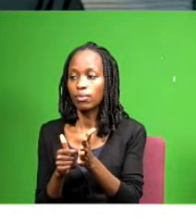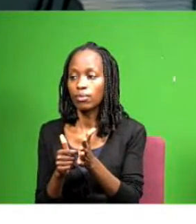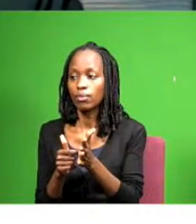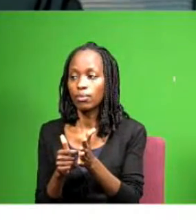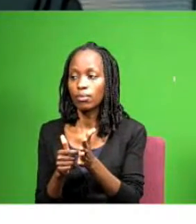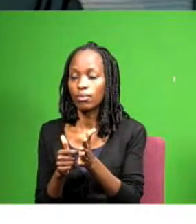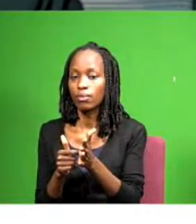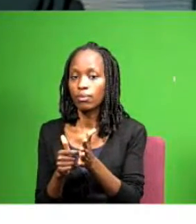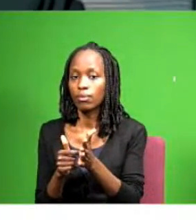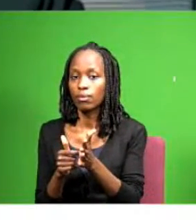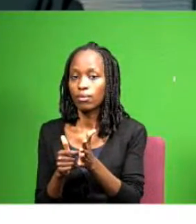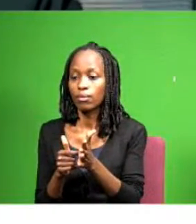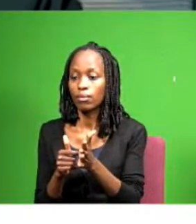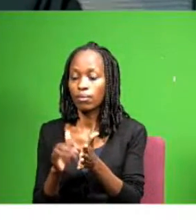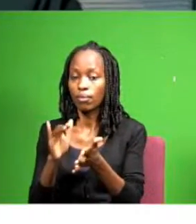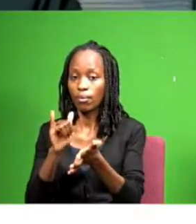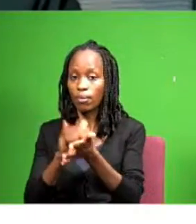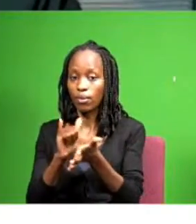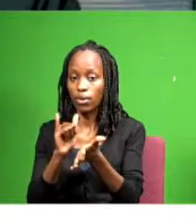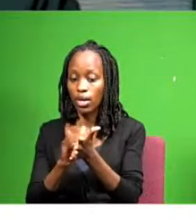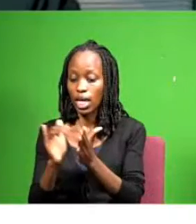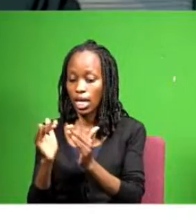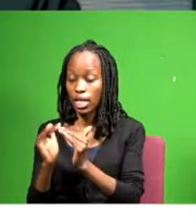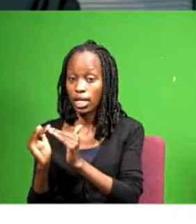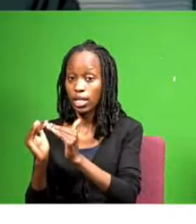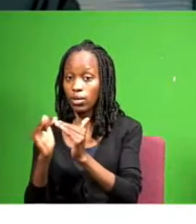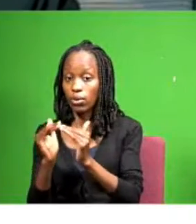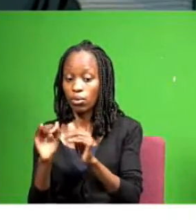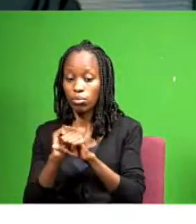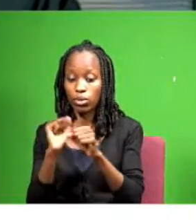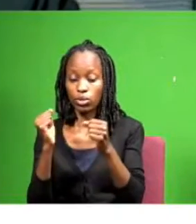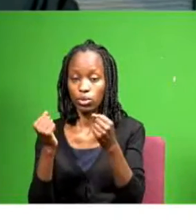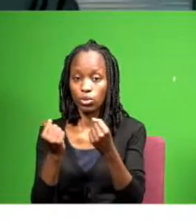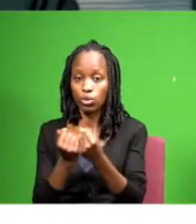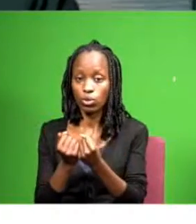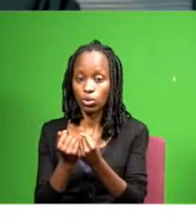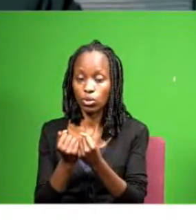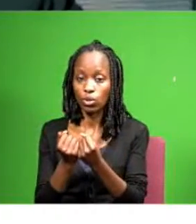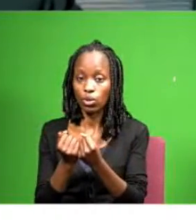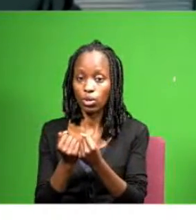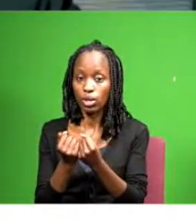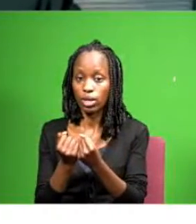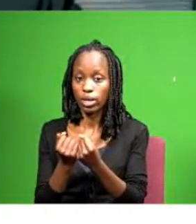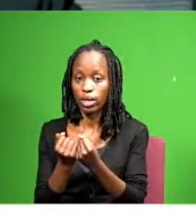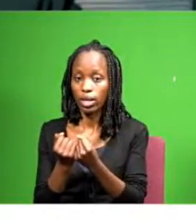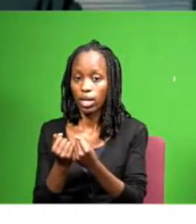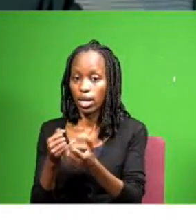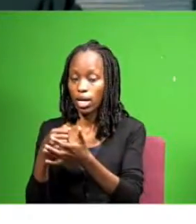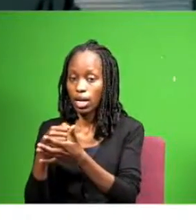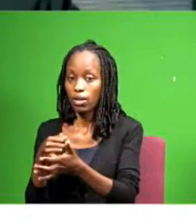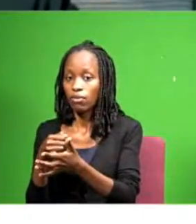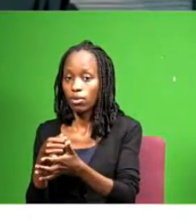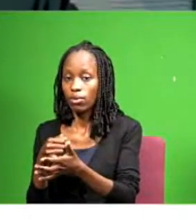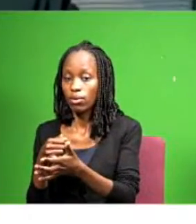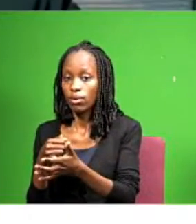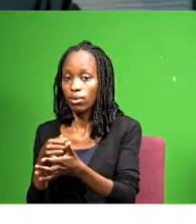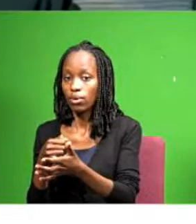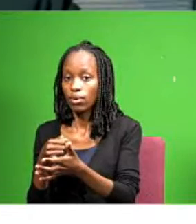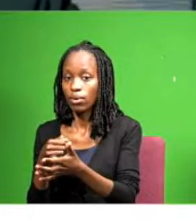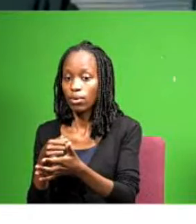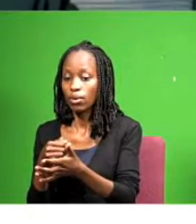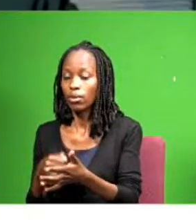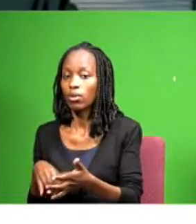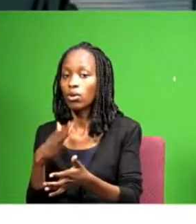that the democratic and social setup, owing to the bitter experience of the Nazi era, intended